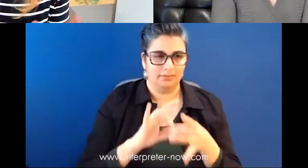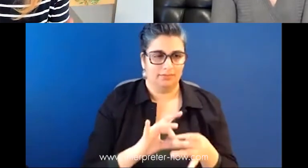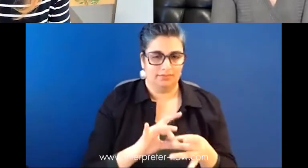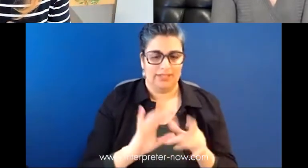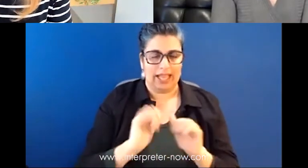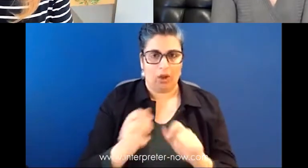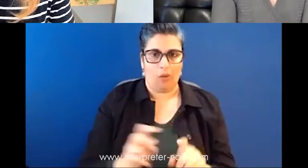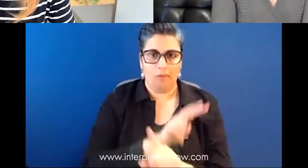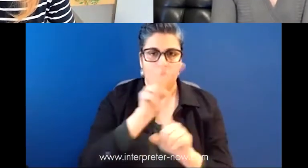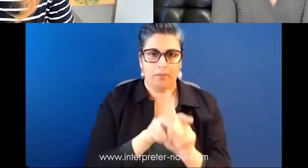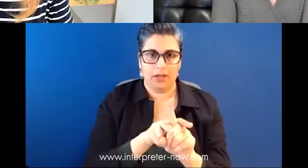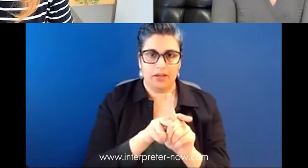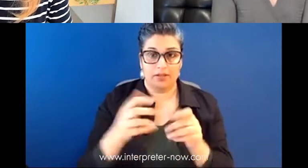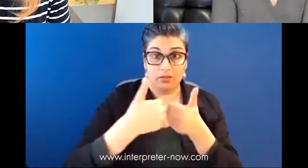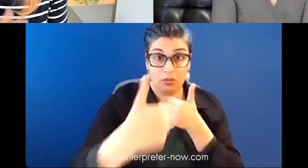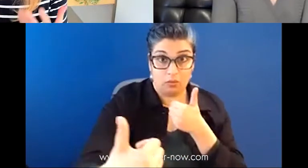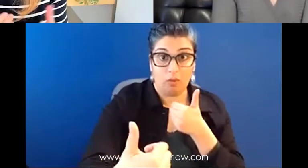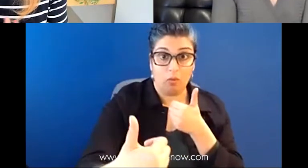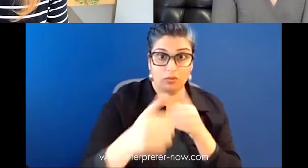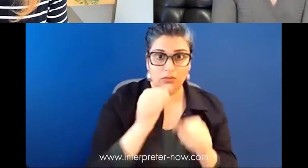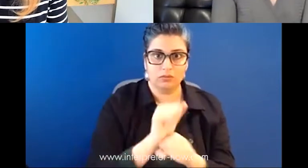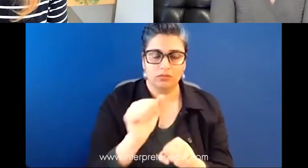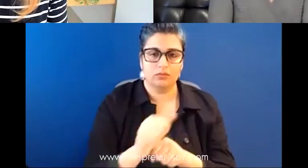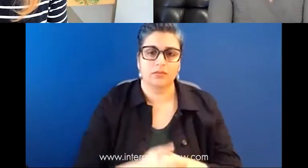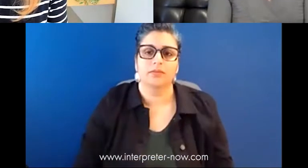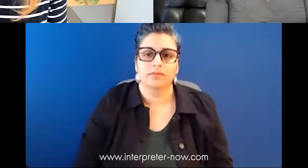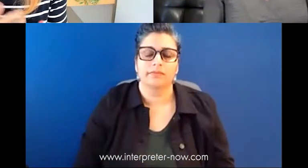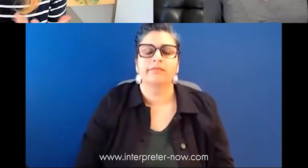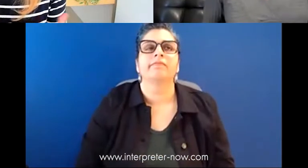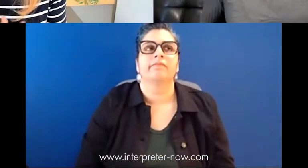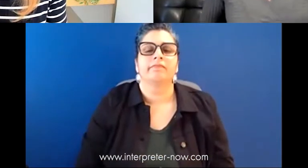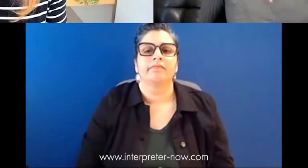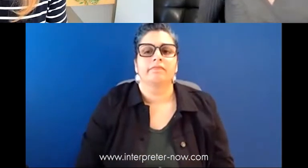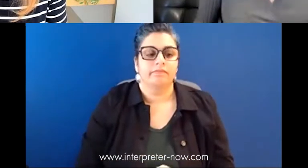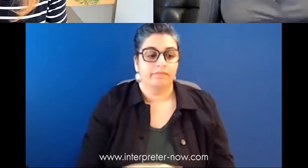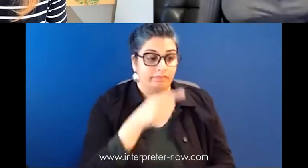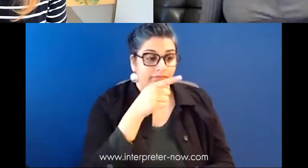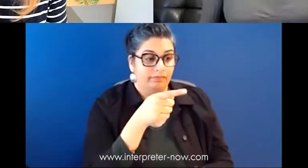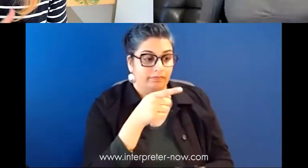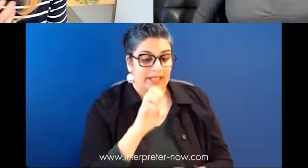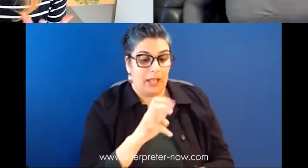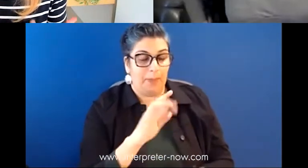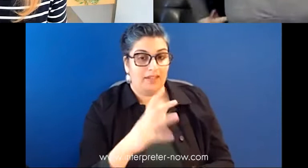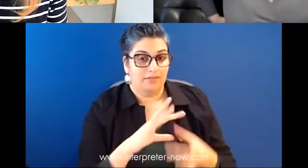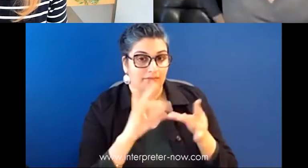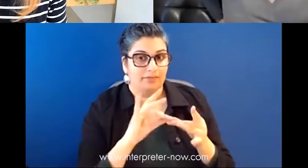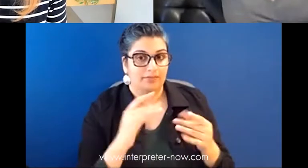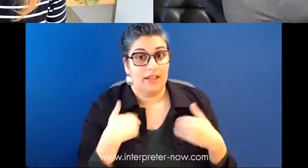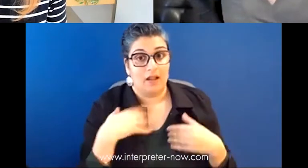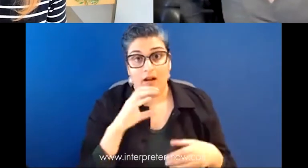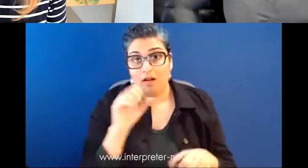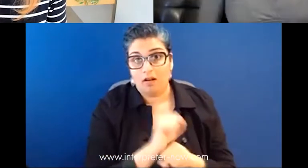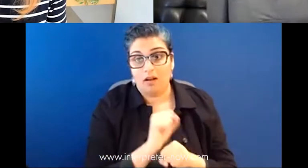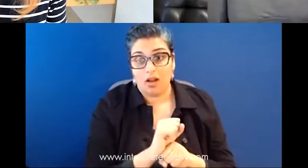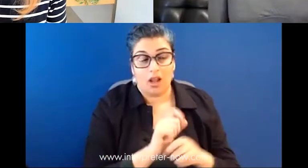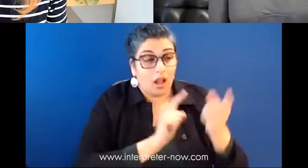applies into the remote environment. And she says specifically that she had a colleague that she worked with in person for almost 2